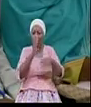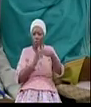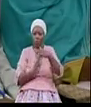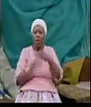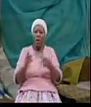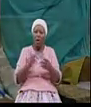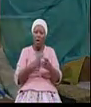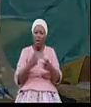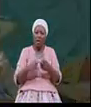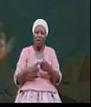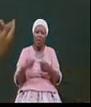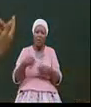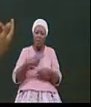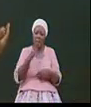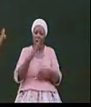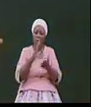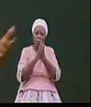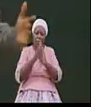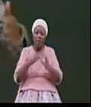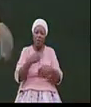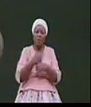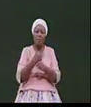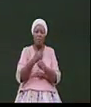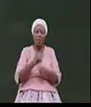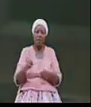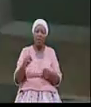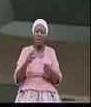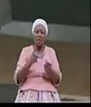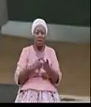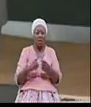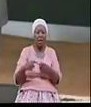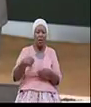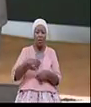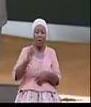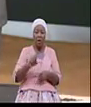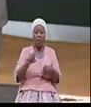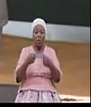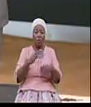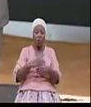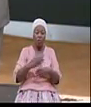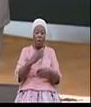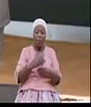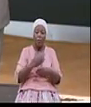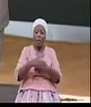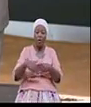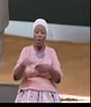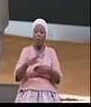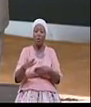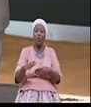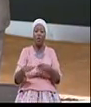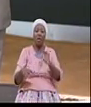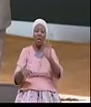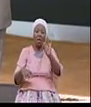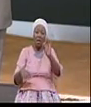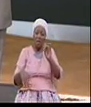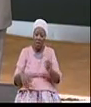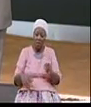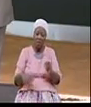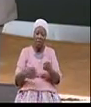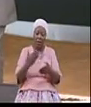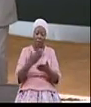we're peacemaking. We could go beyond 80, beyond 90,